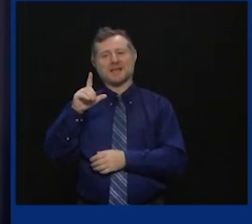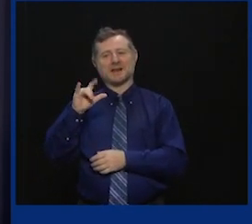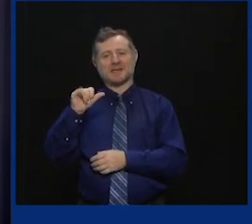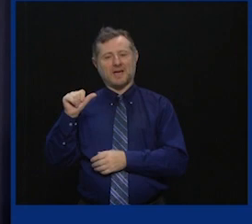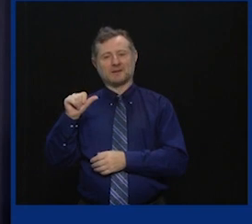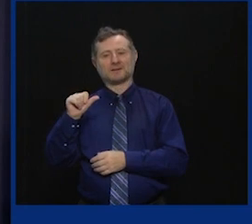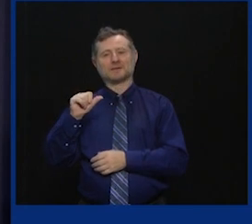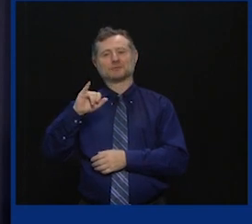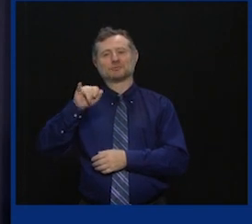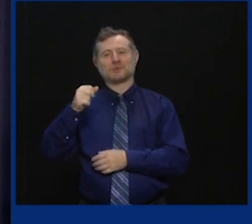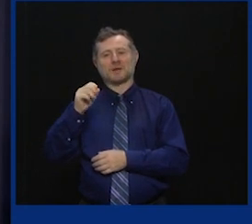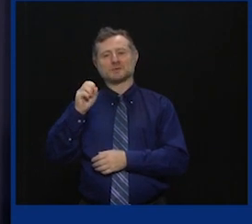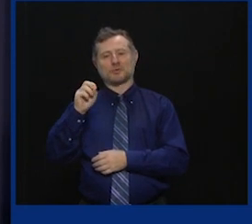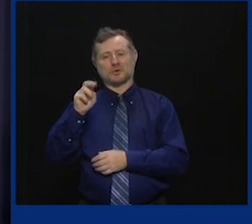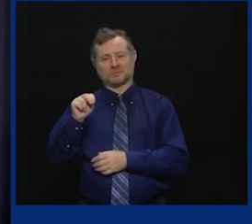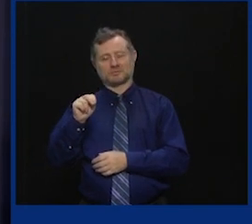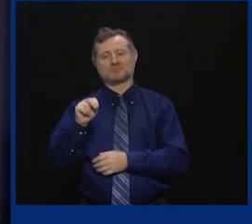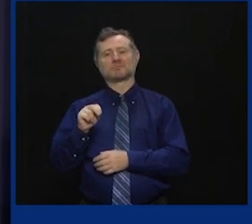representing Derek.